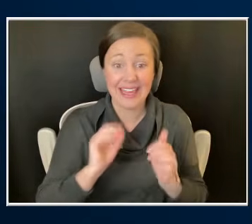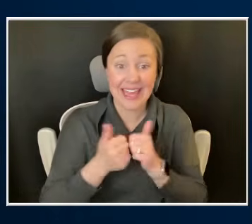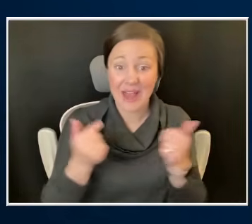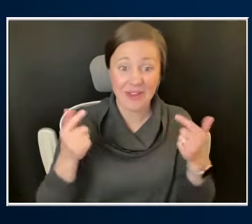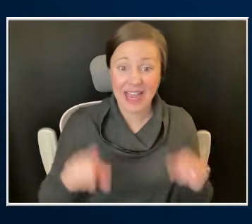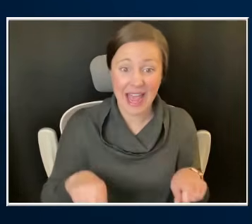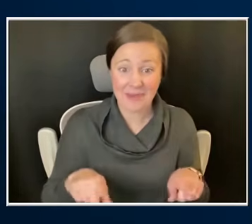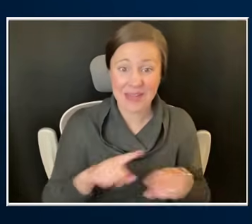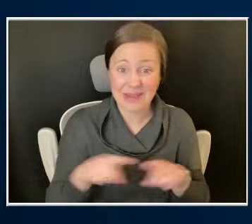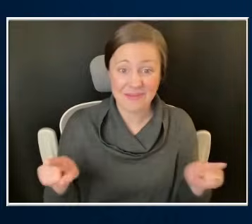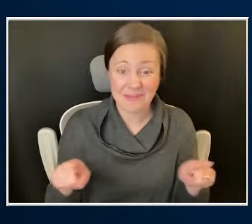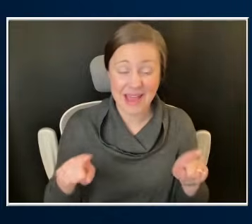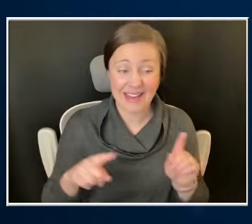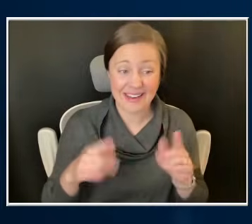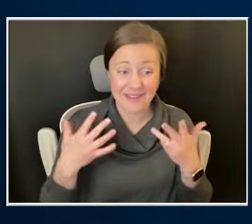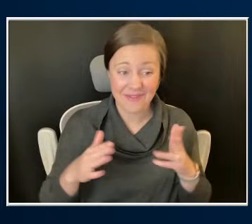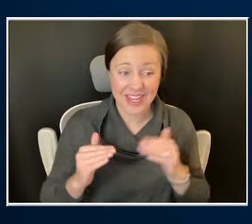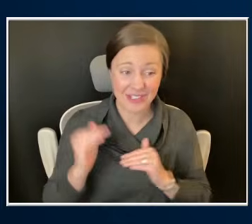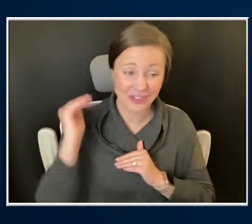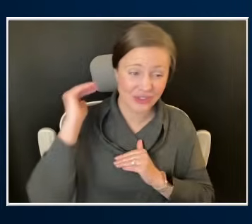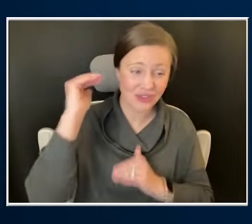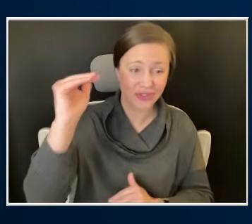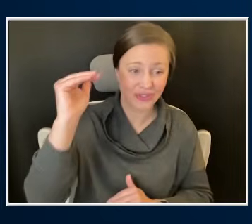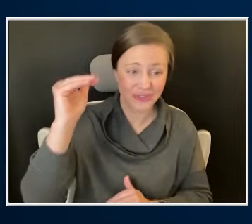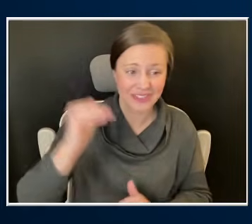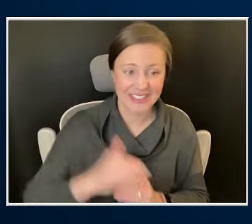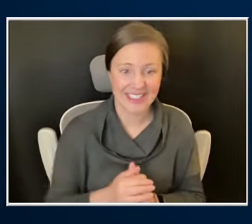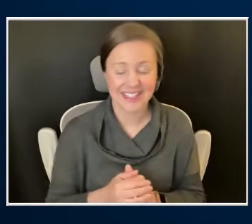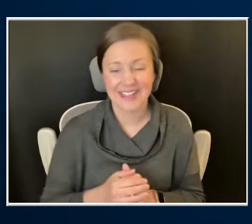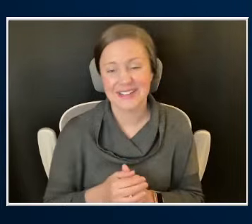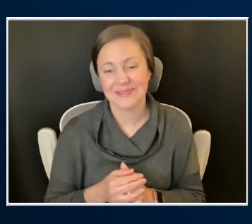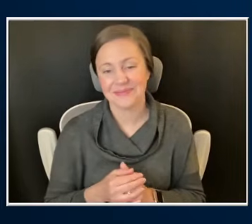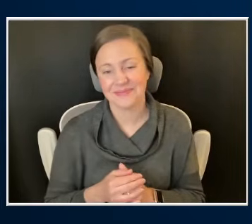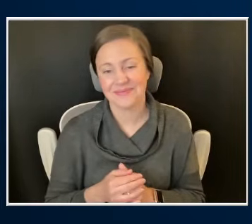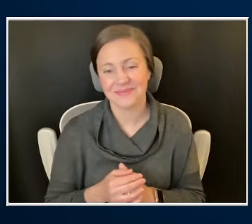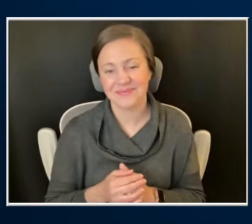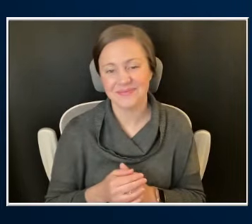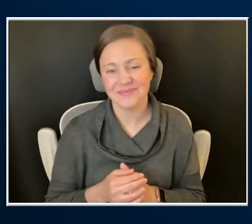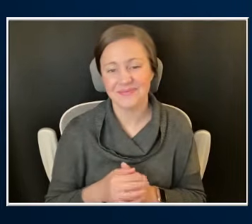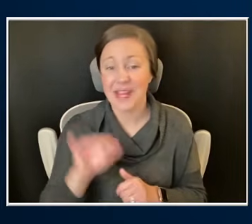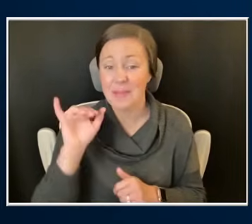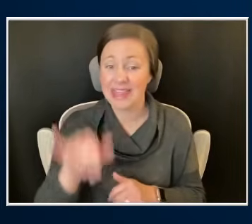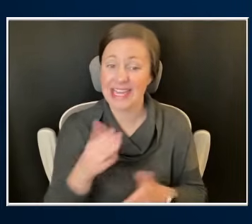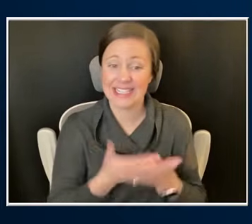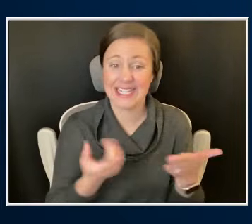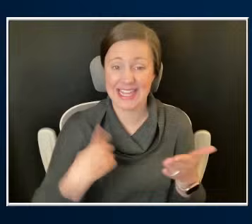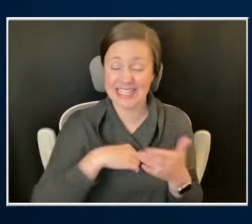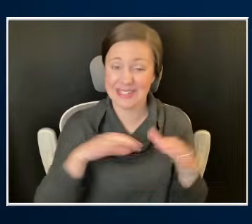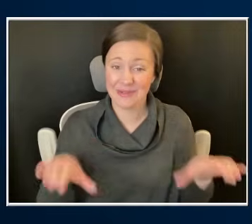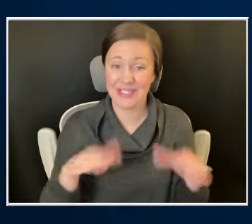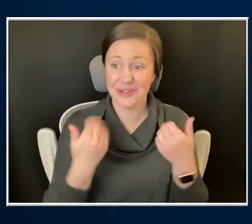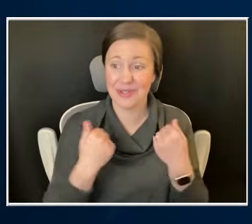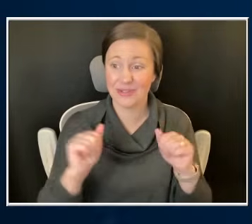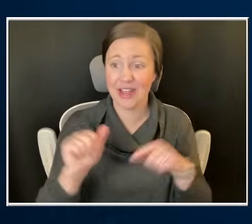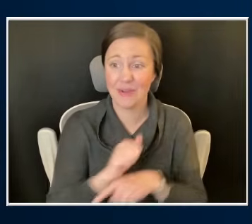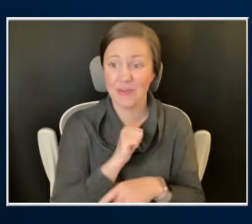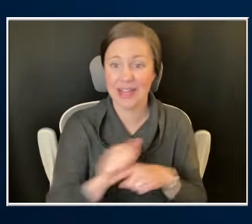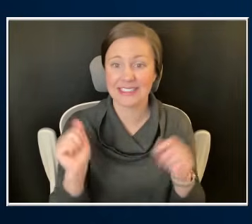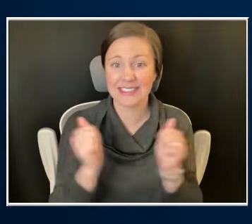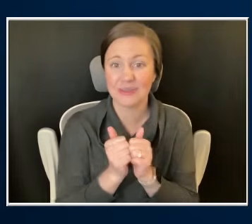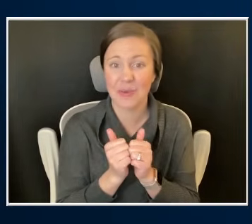it so tall. But that's kind of the things that we do, try to practice with